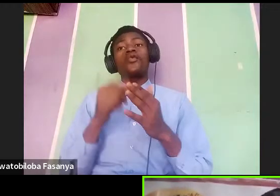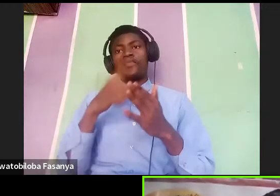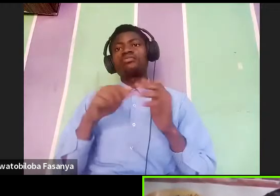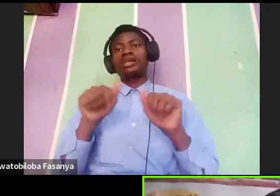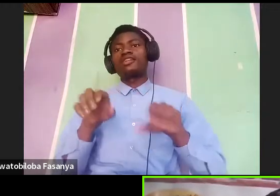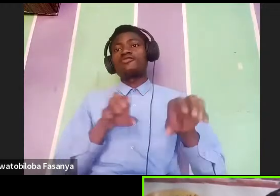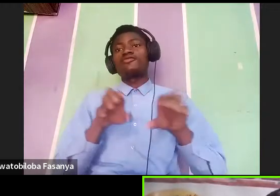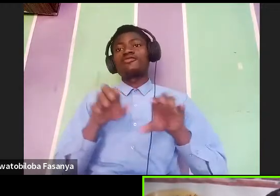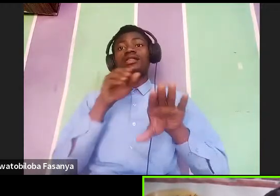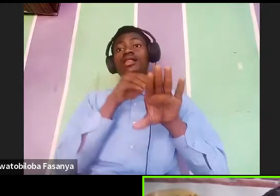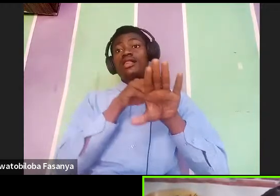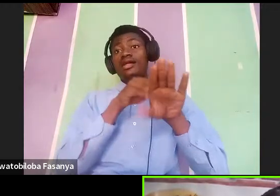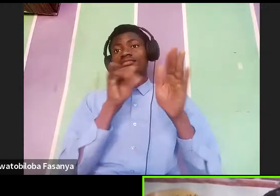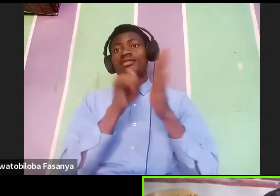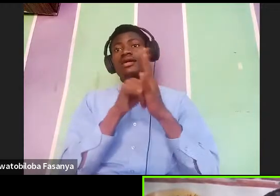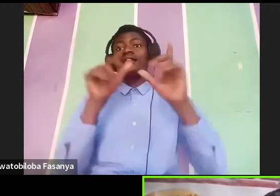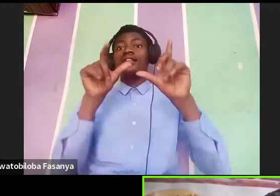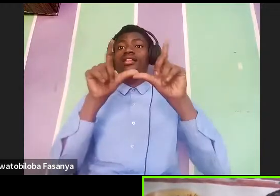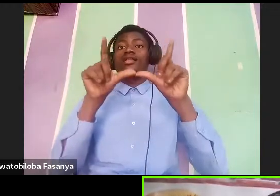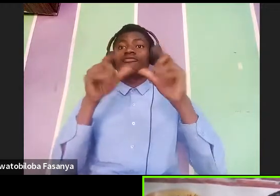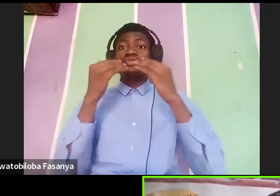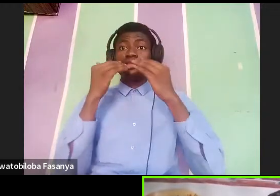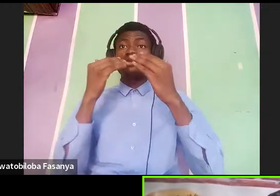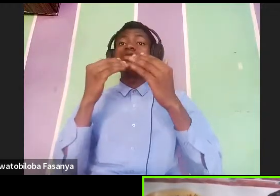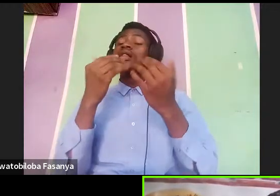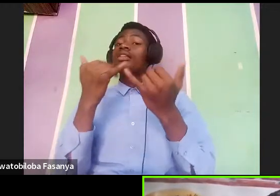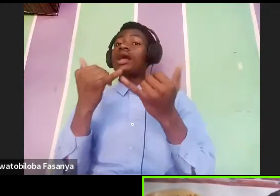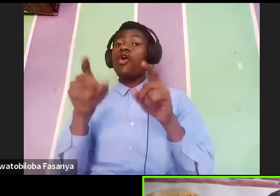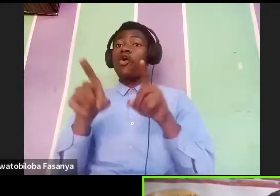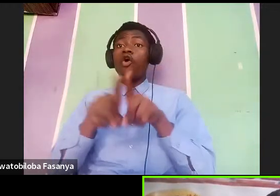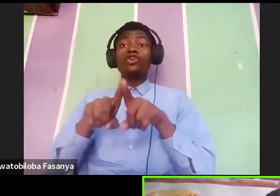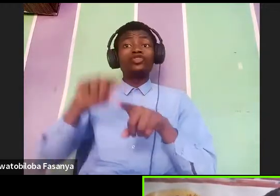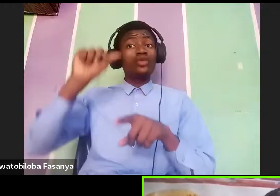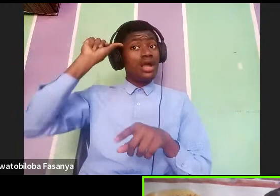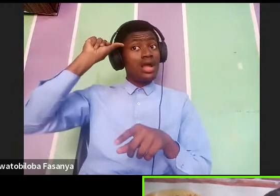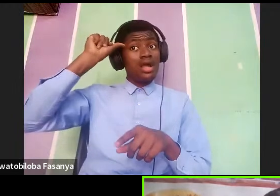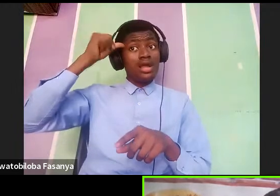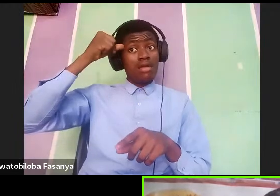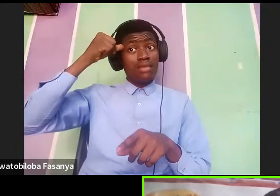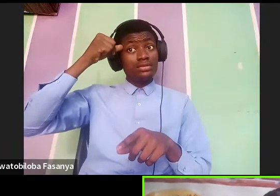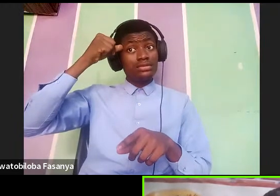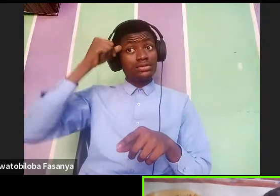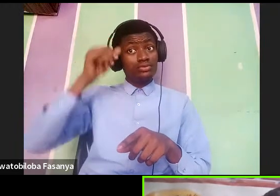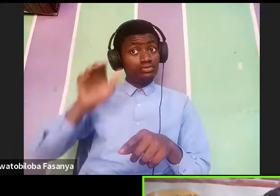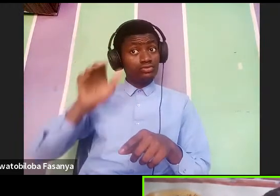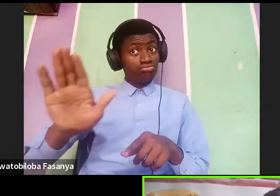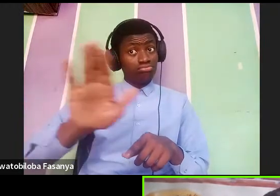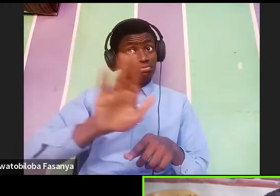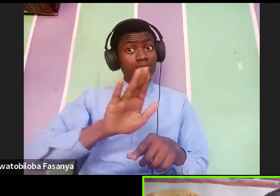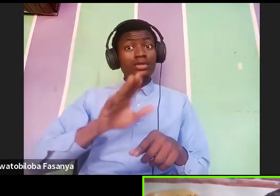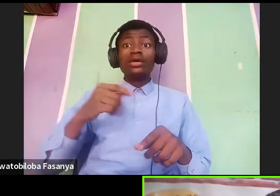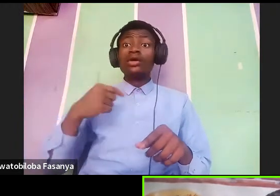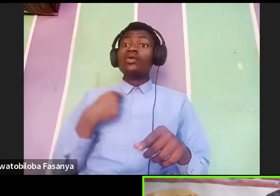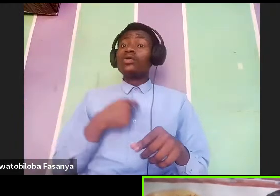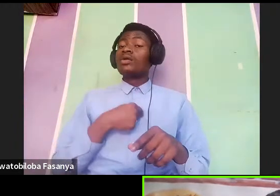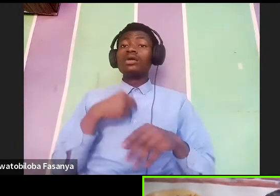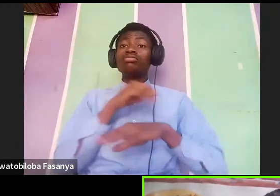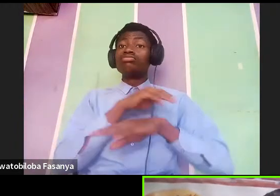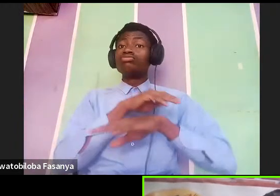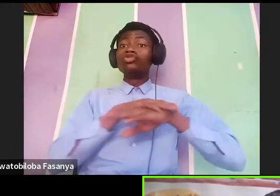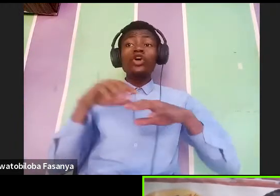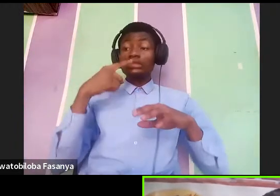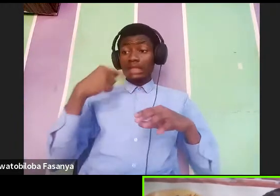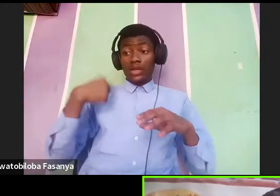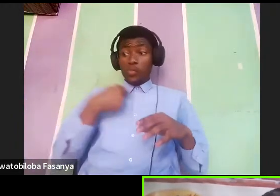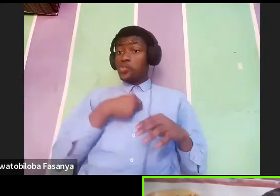is also to remind our audience, we're not saying that we want to handle emergencies so that people don't get to the hospital. We're saying that what are the